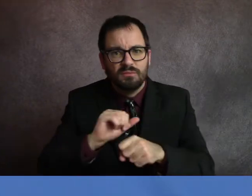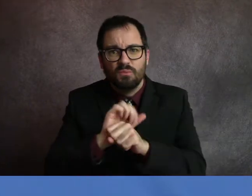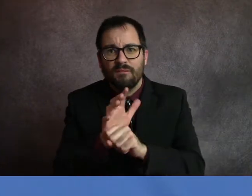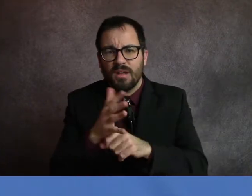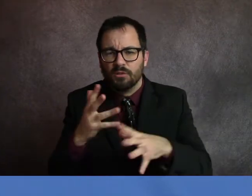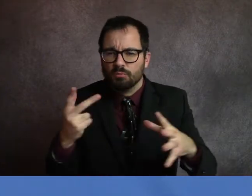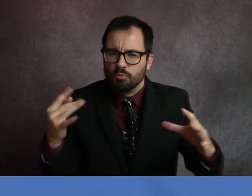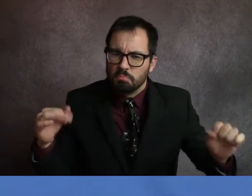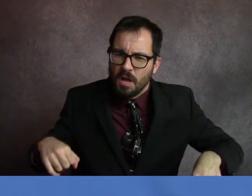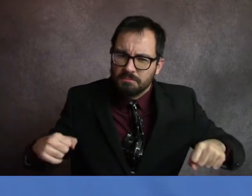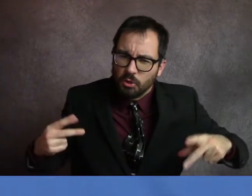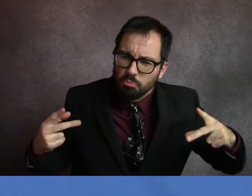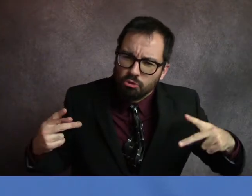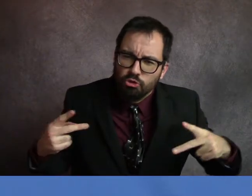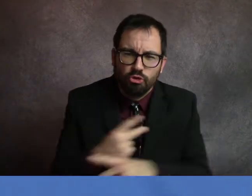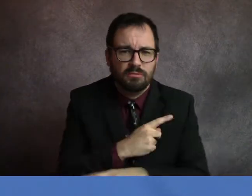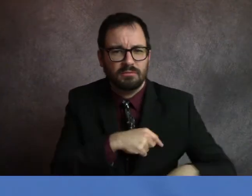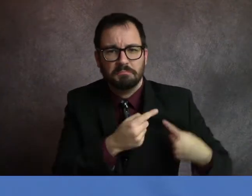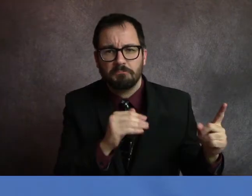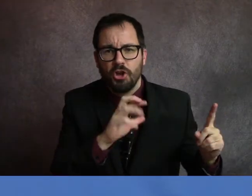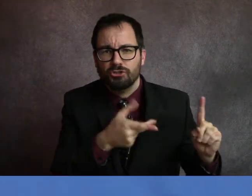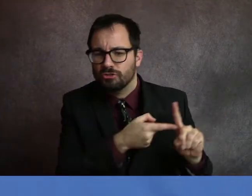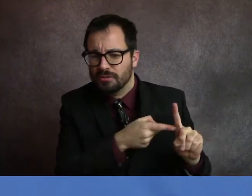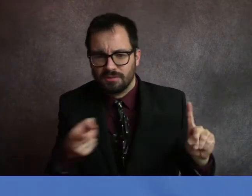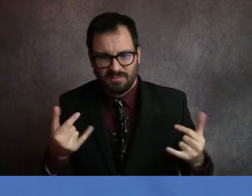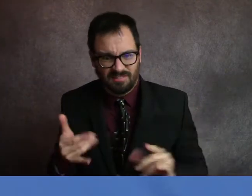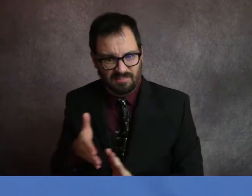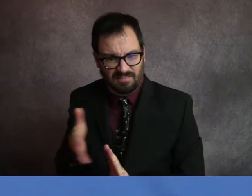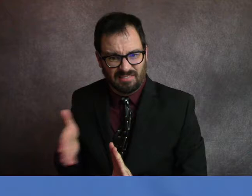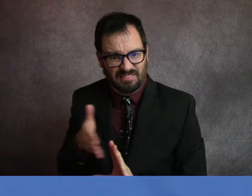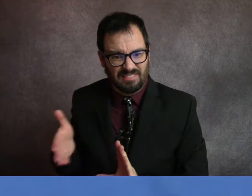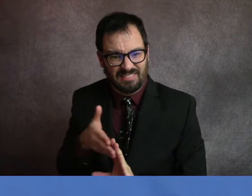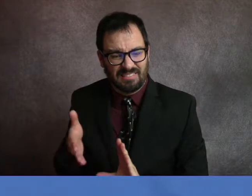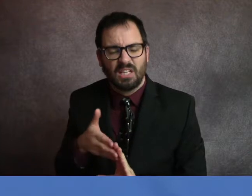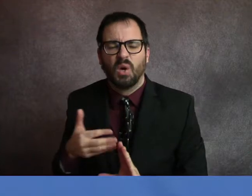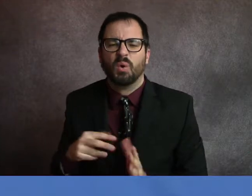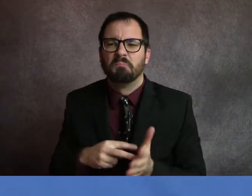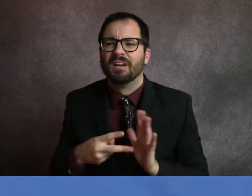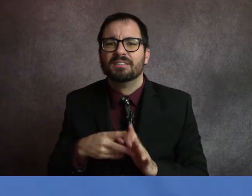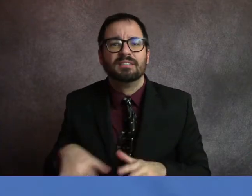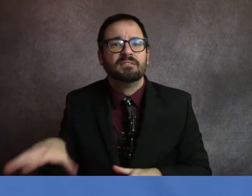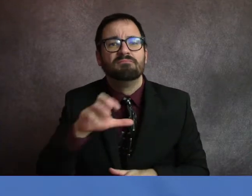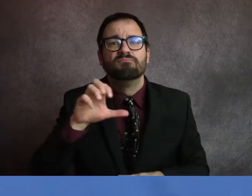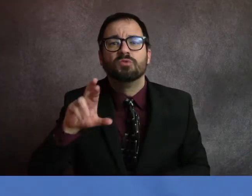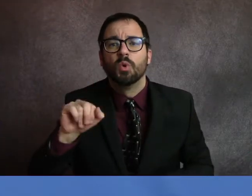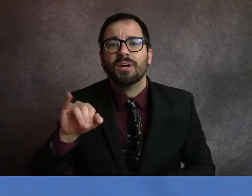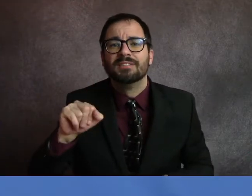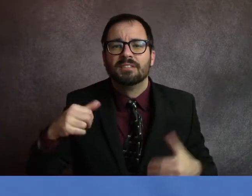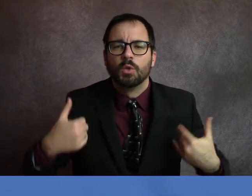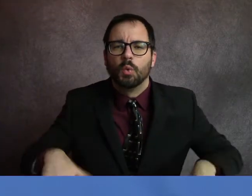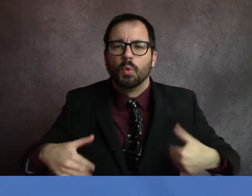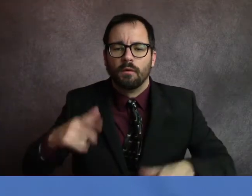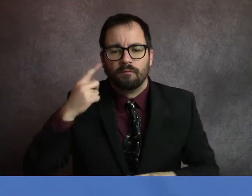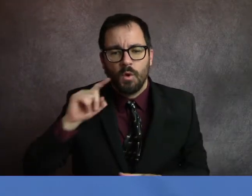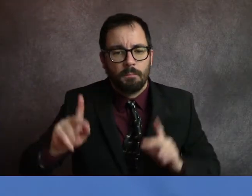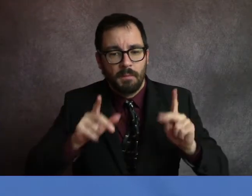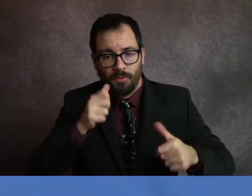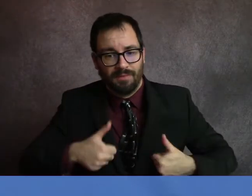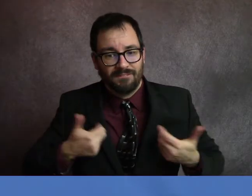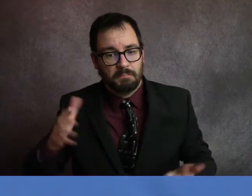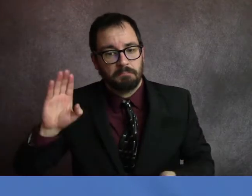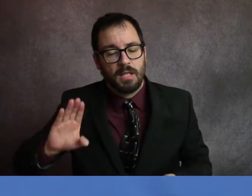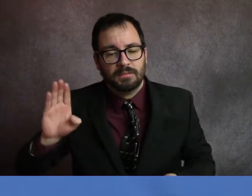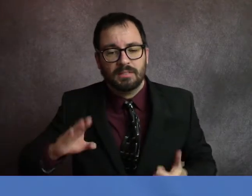now. This is going to deepen the crisis conditions in every American community, including the city of Boston. Since the beginning